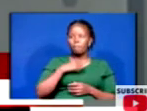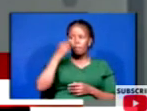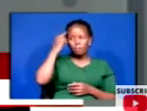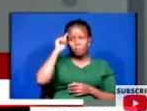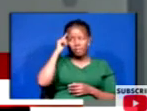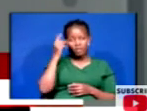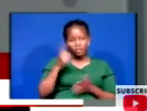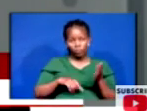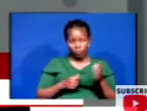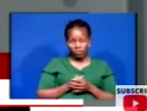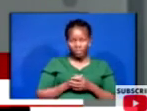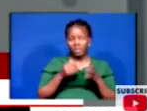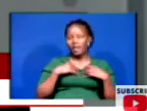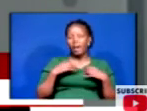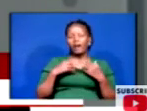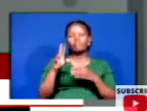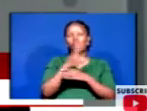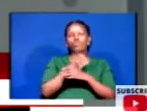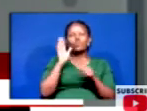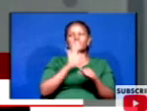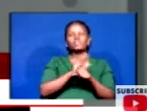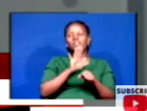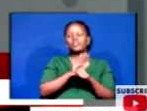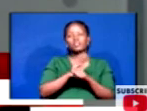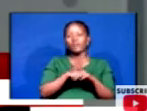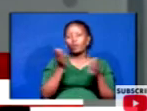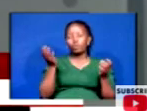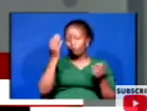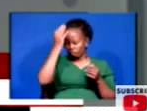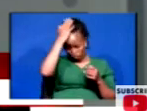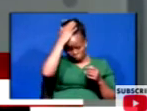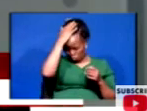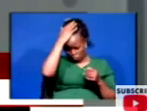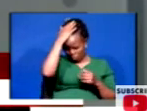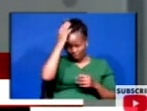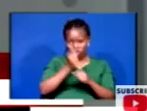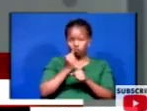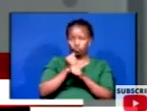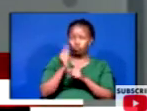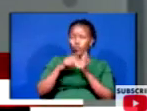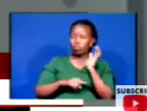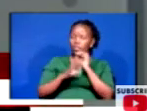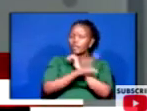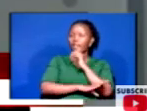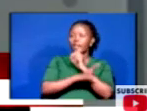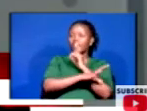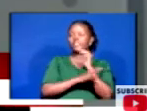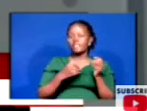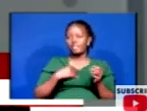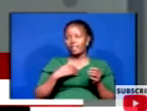a lot of discipline and humility to do what the Ghanaians are doing. For me, it's as basic as that. If you look